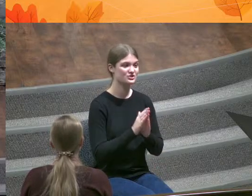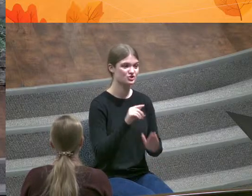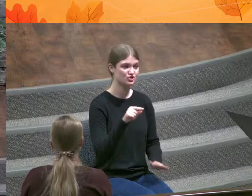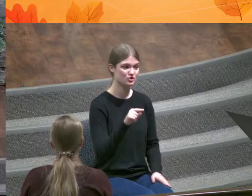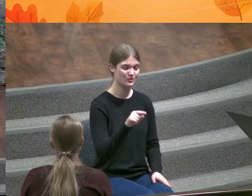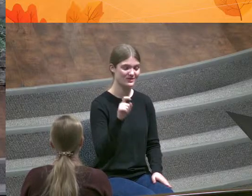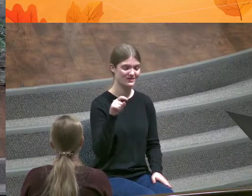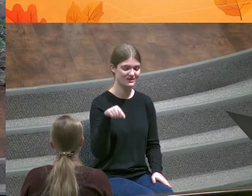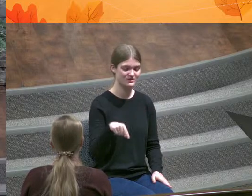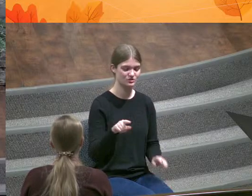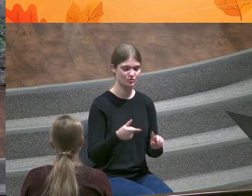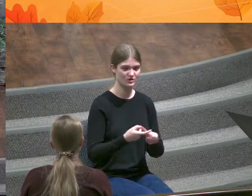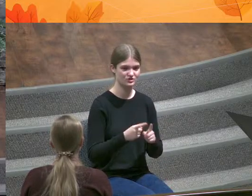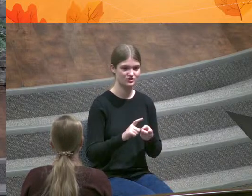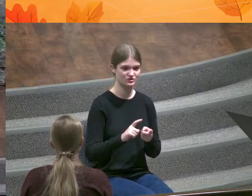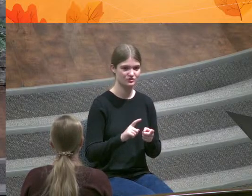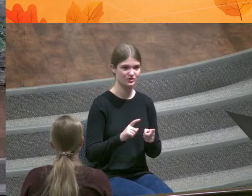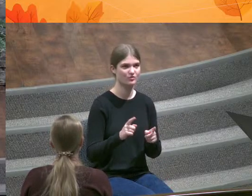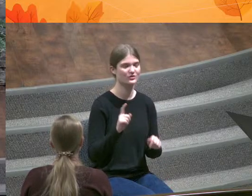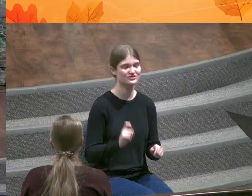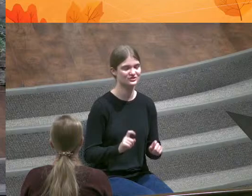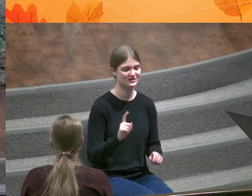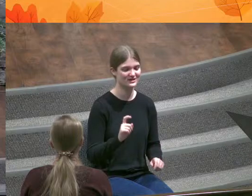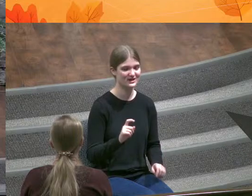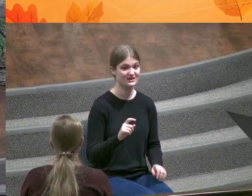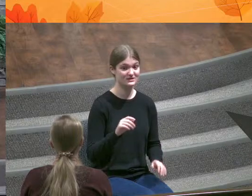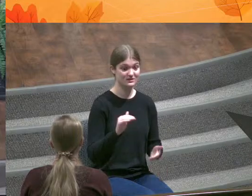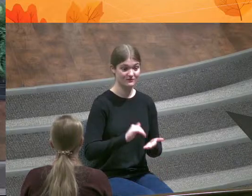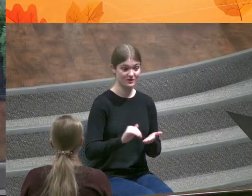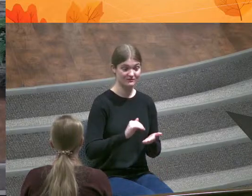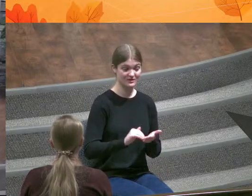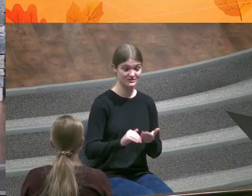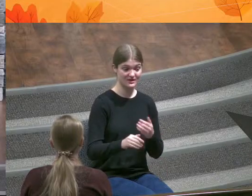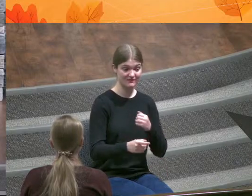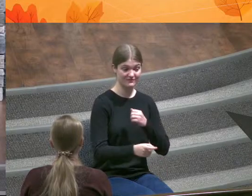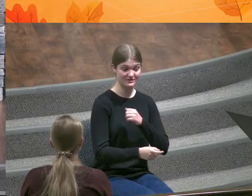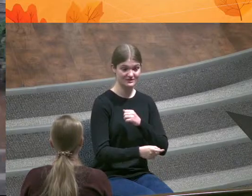question. Does the forgiveness of a debt